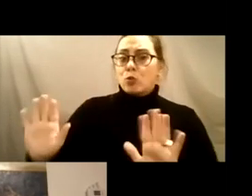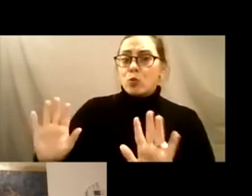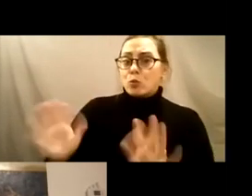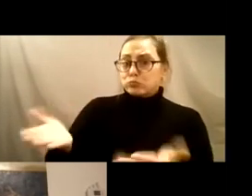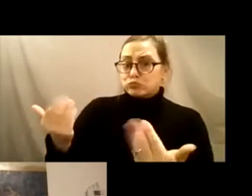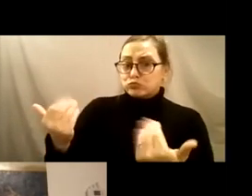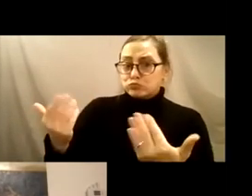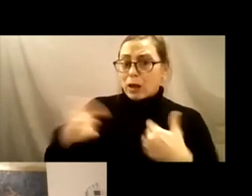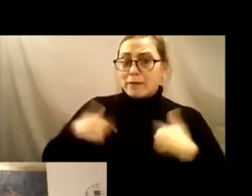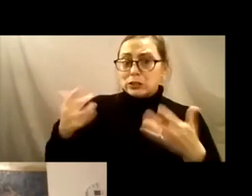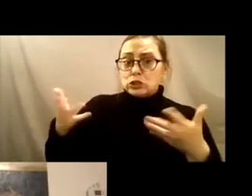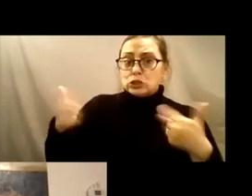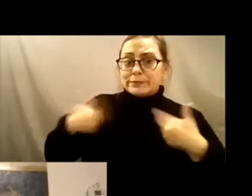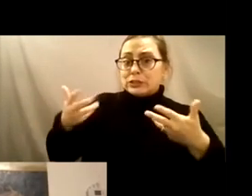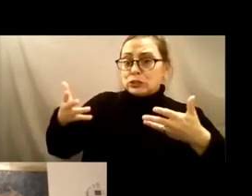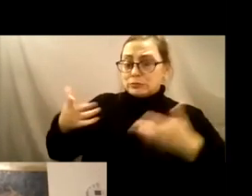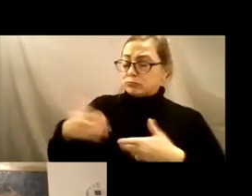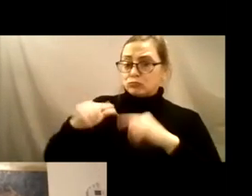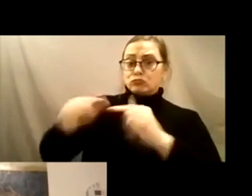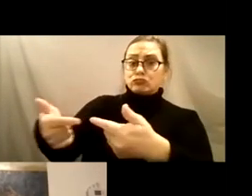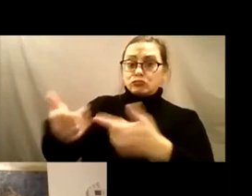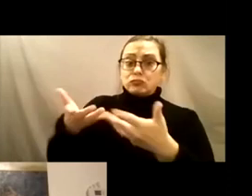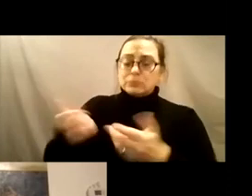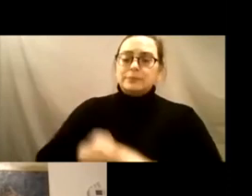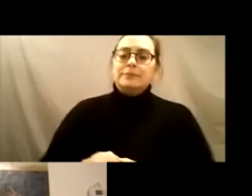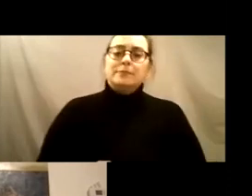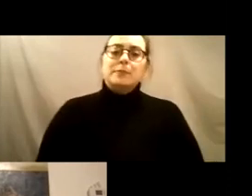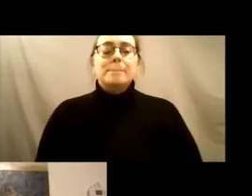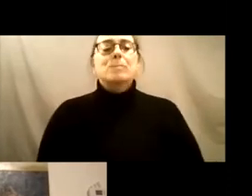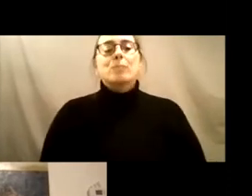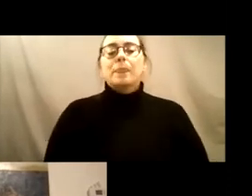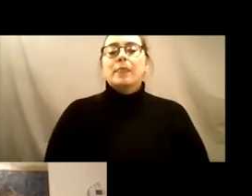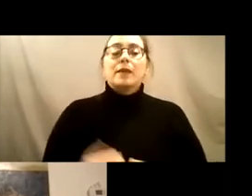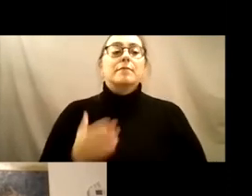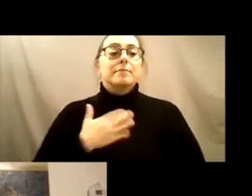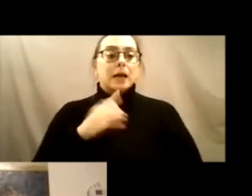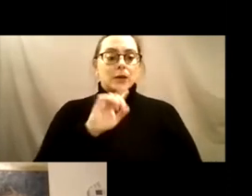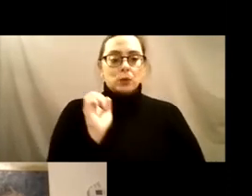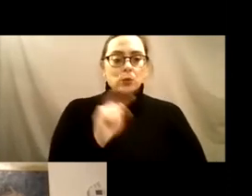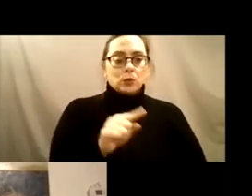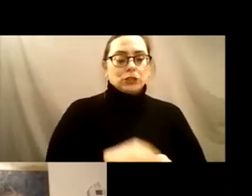no. I'm done. Oh, okay. My question was that